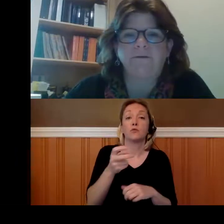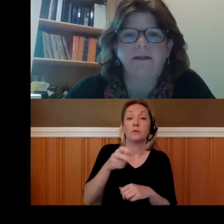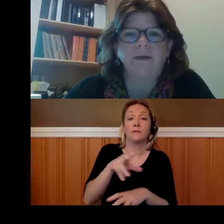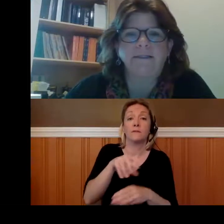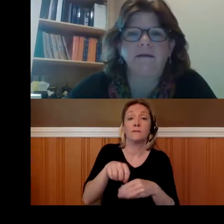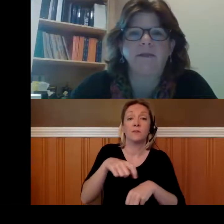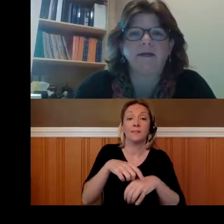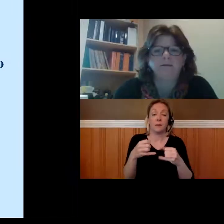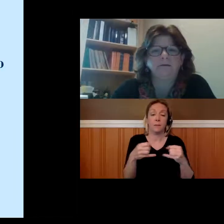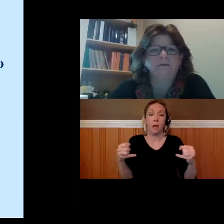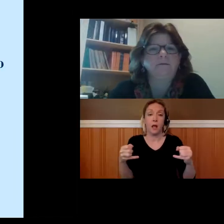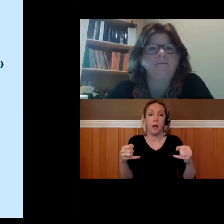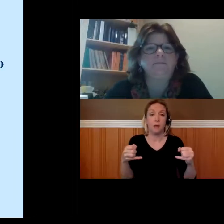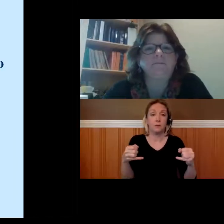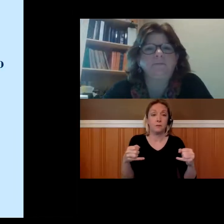that timeline.